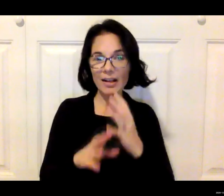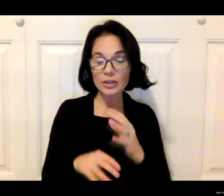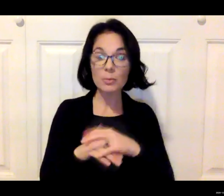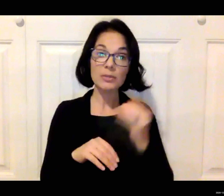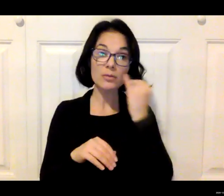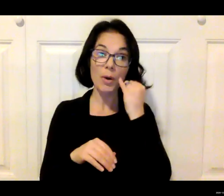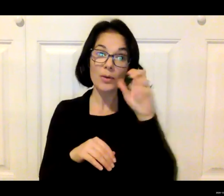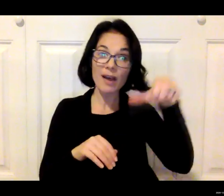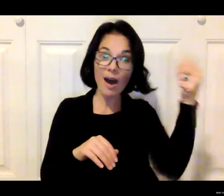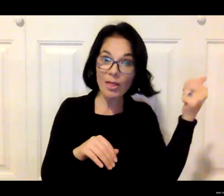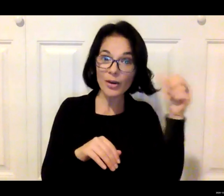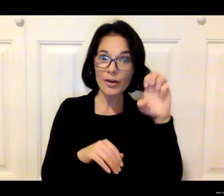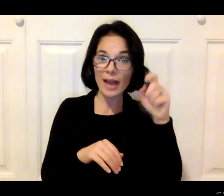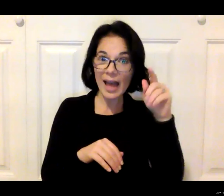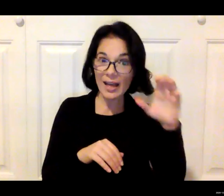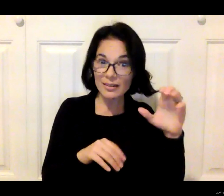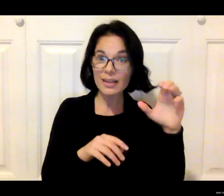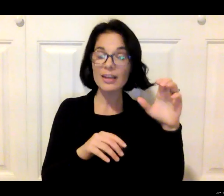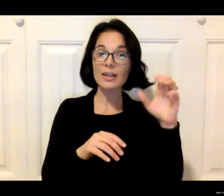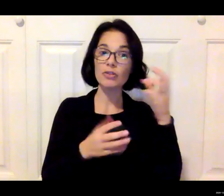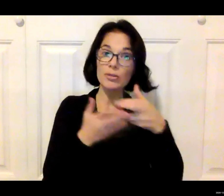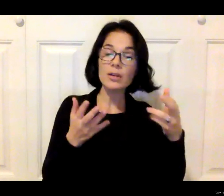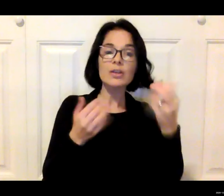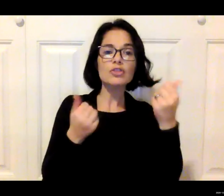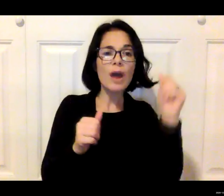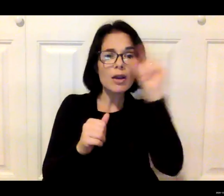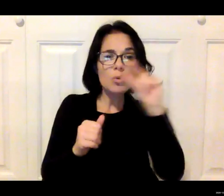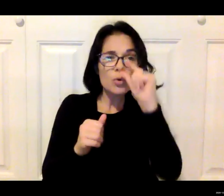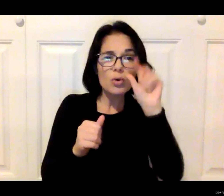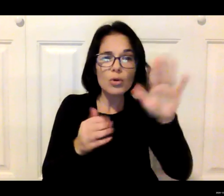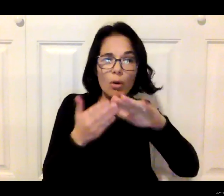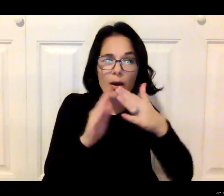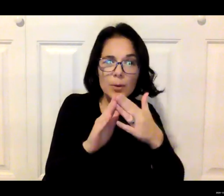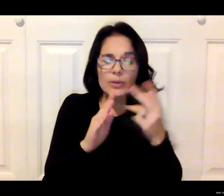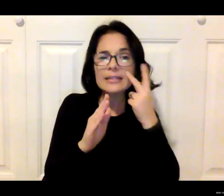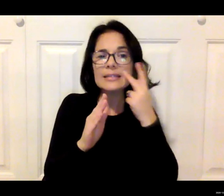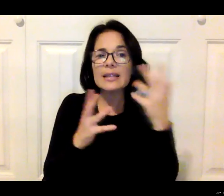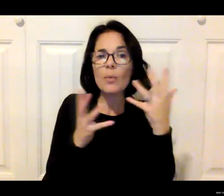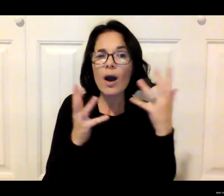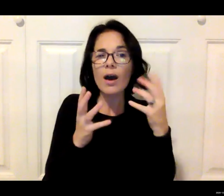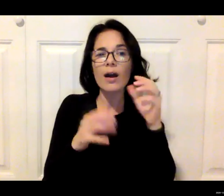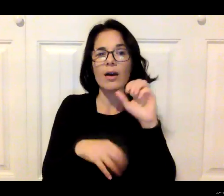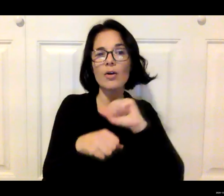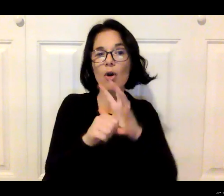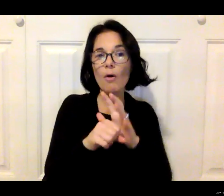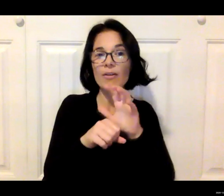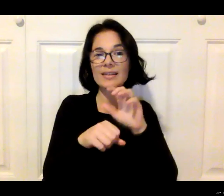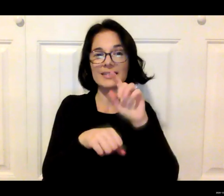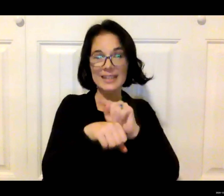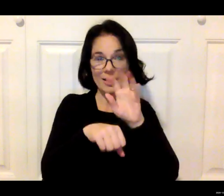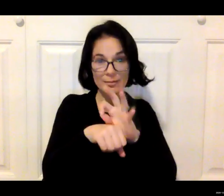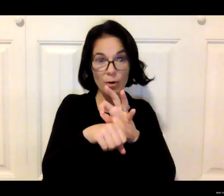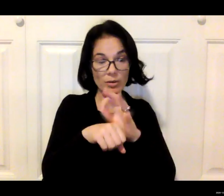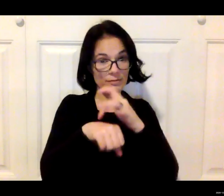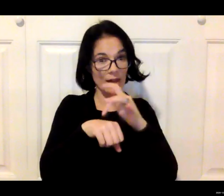town hall, I would say Google your community and then see what COVID-19 task force there are, because you'd be surprised that,